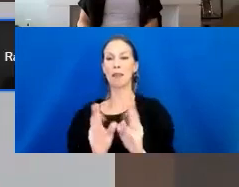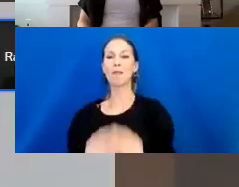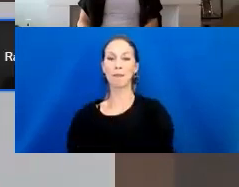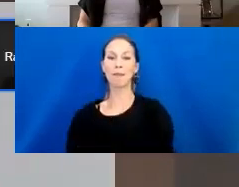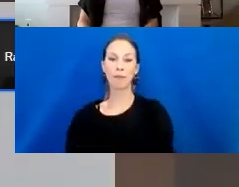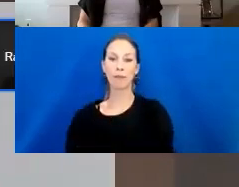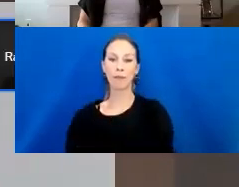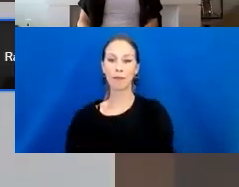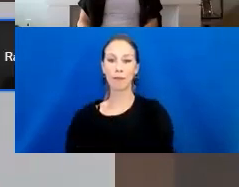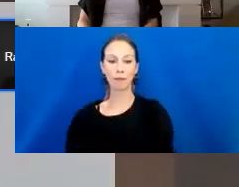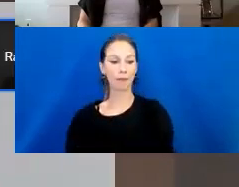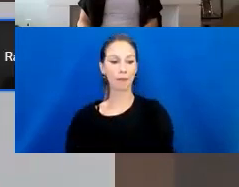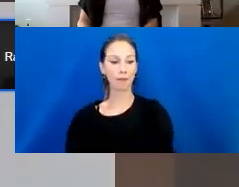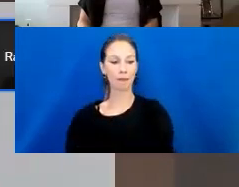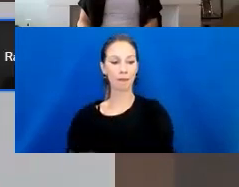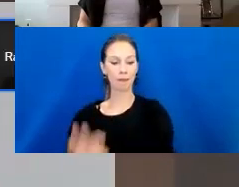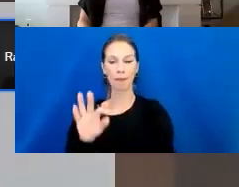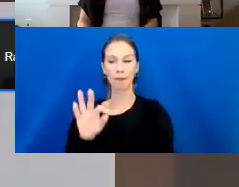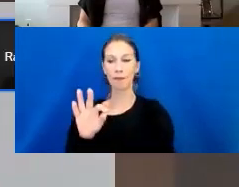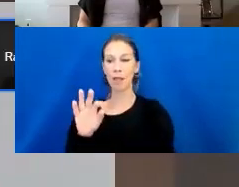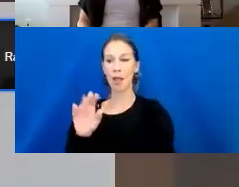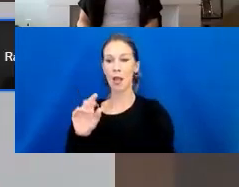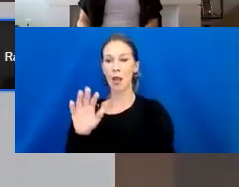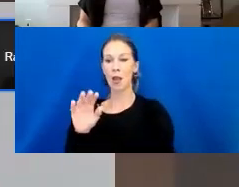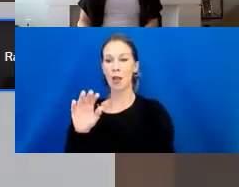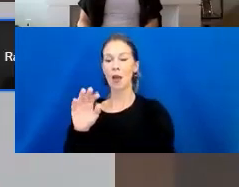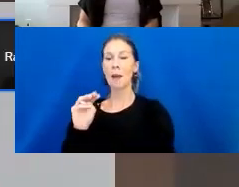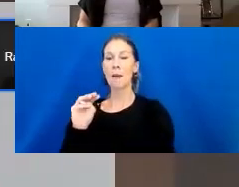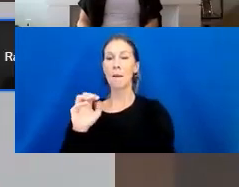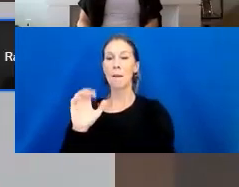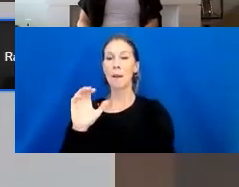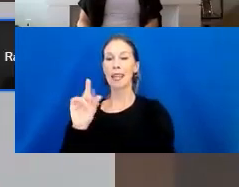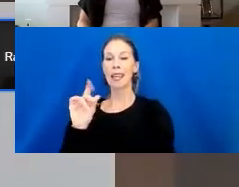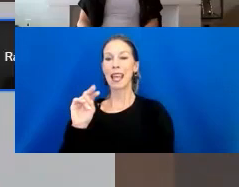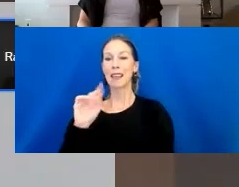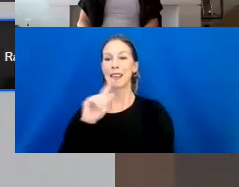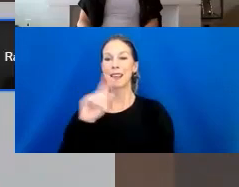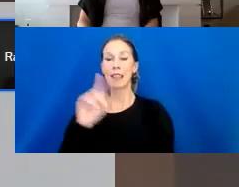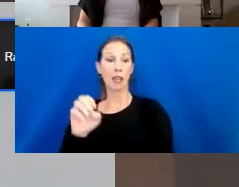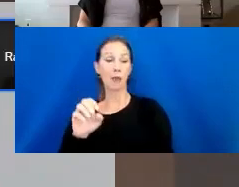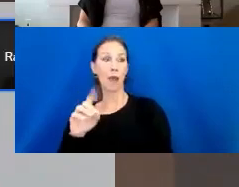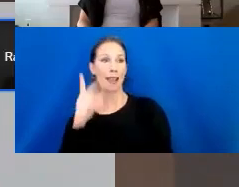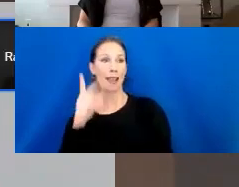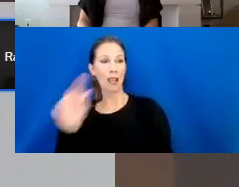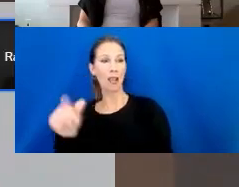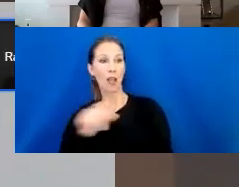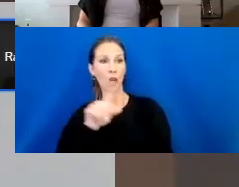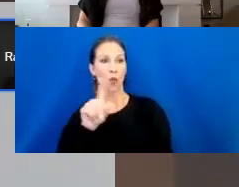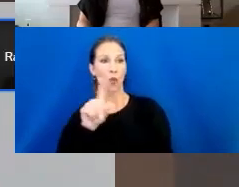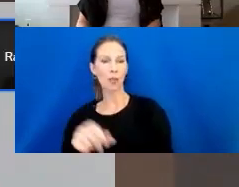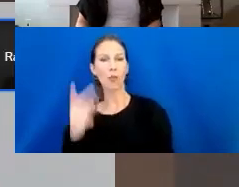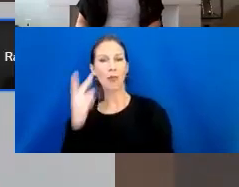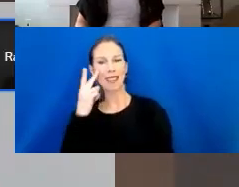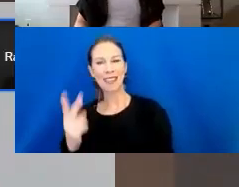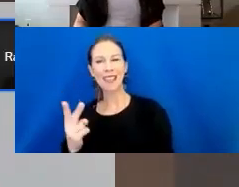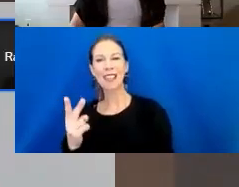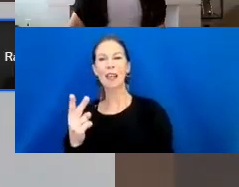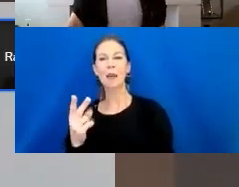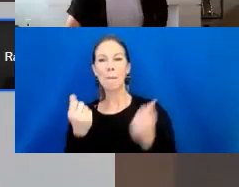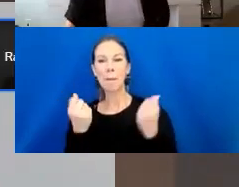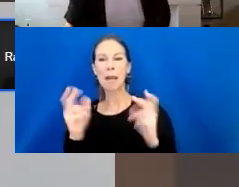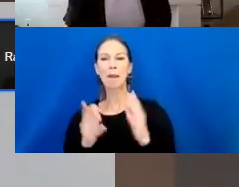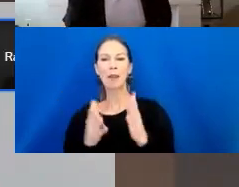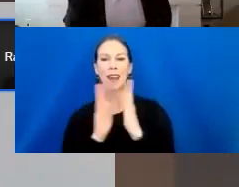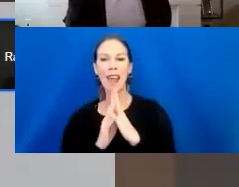Thank you, Blaise. And then I do have one more question for you. We're getting a lot of questions here for people who are asking when they'll